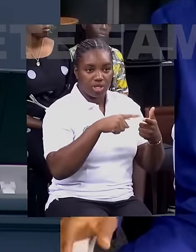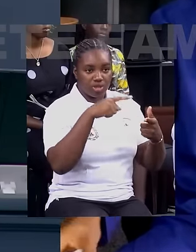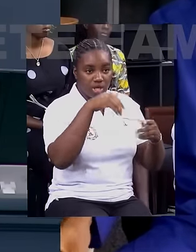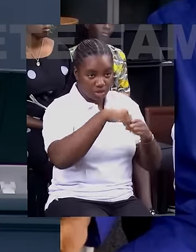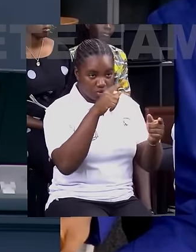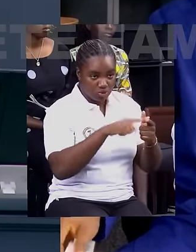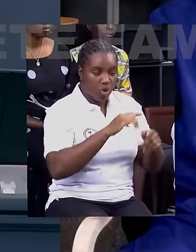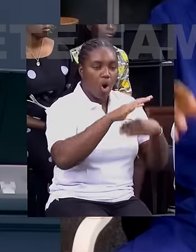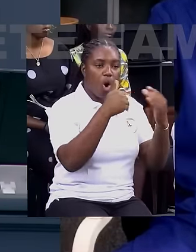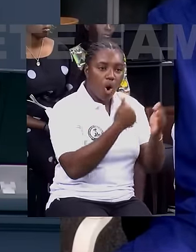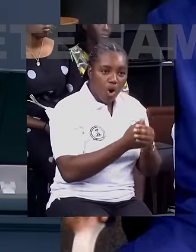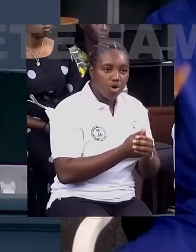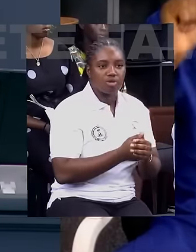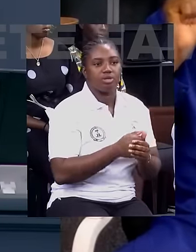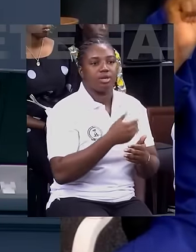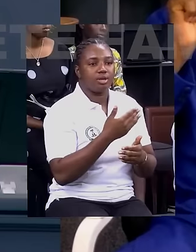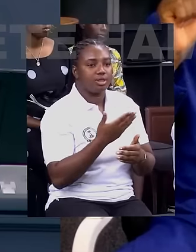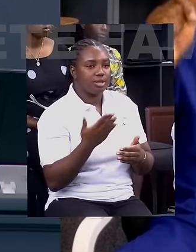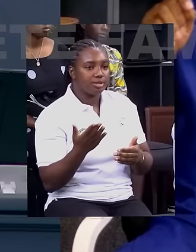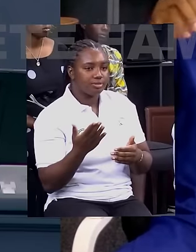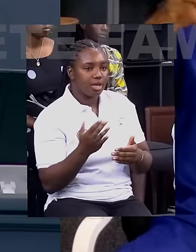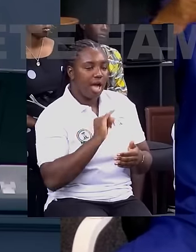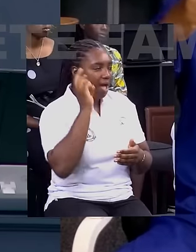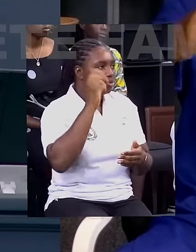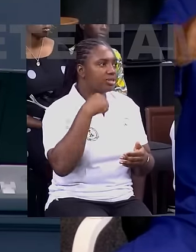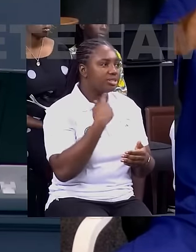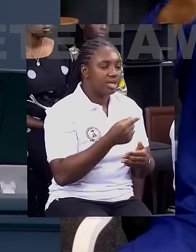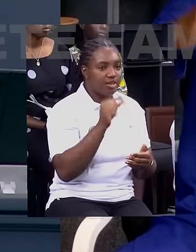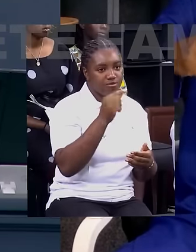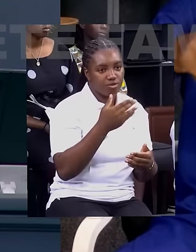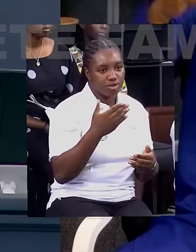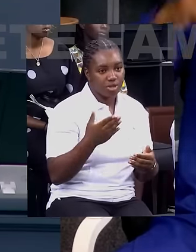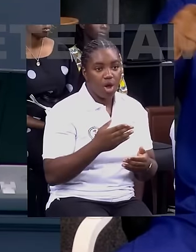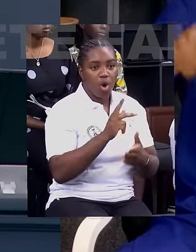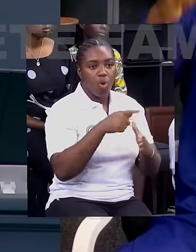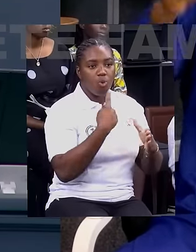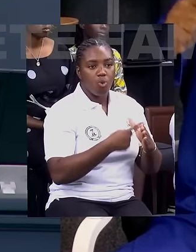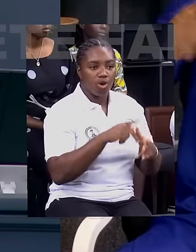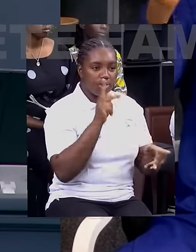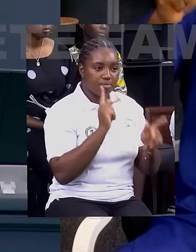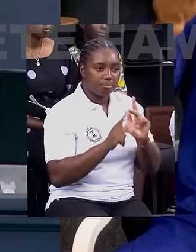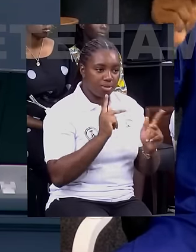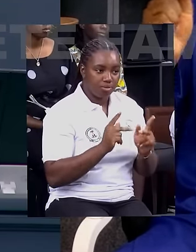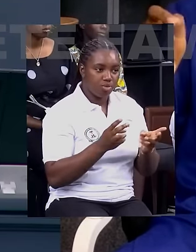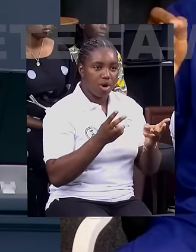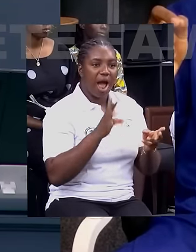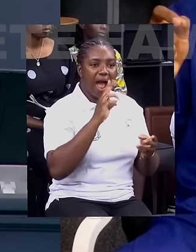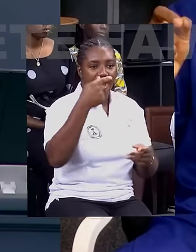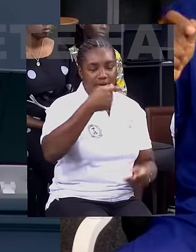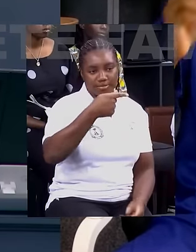come, so I'll just say a few things. You see, when people are motivated by greed, there's nothing they cannot